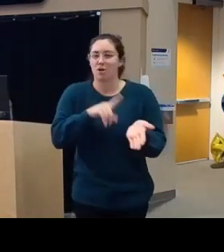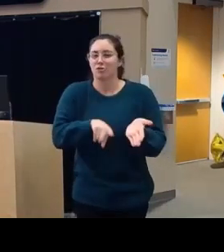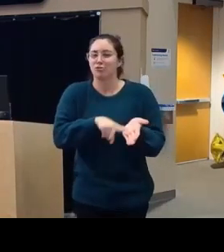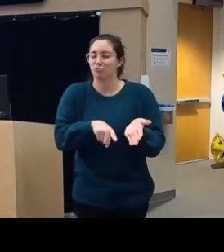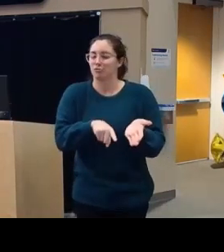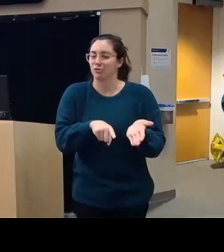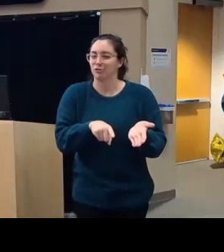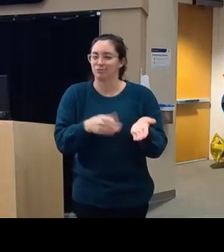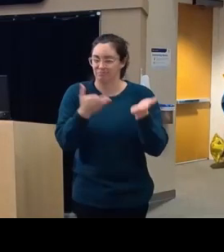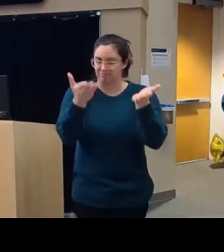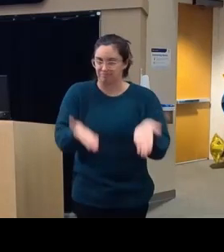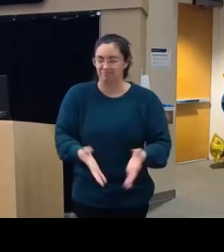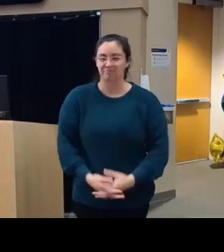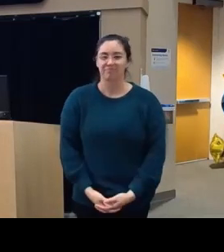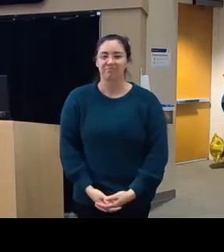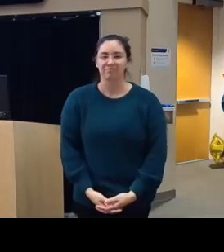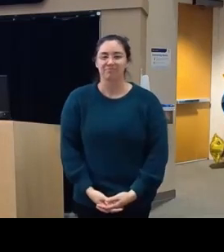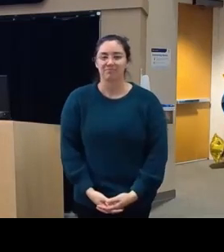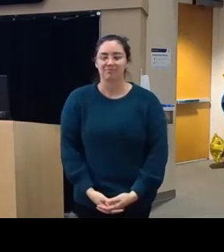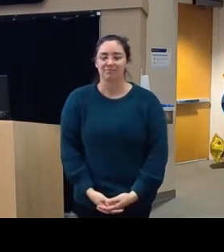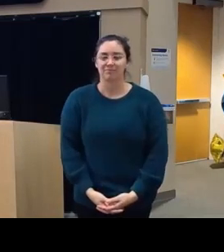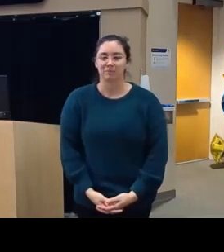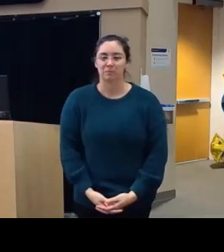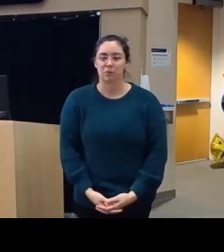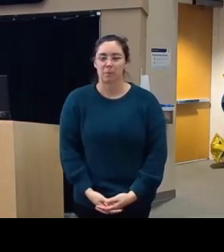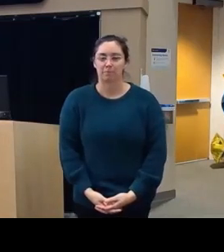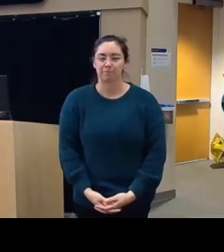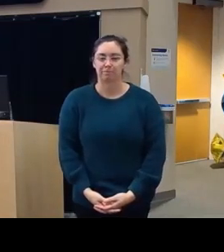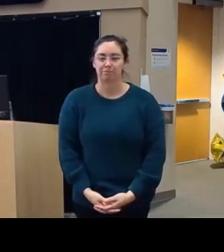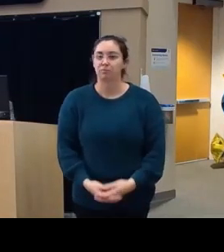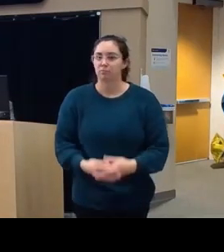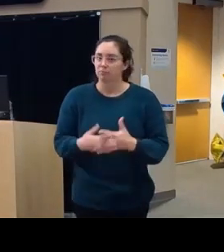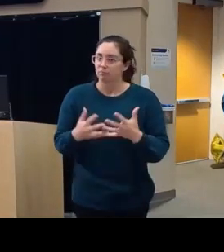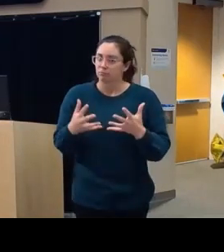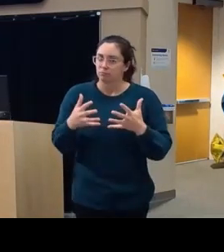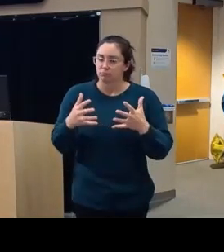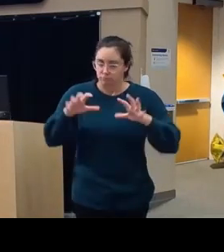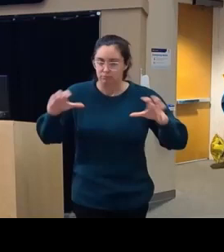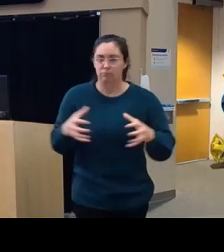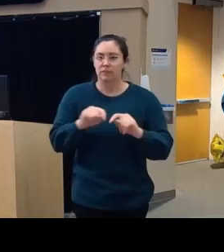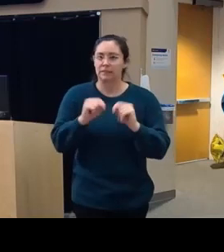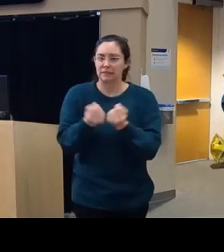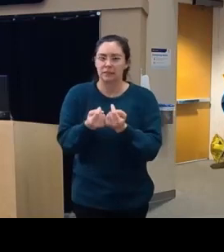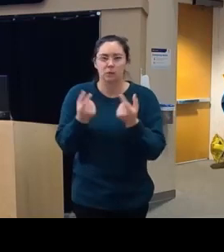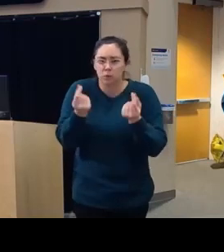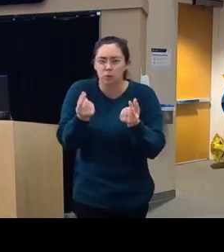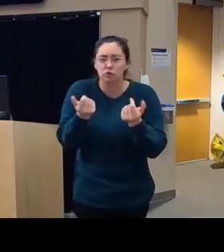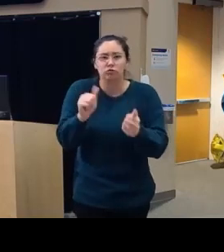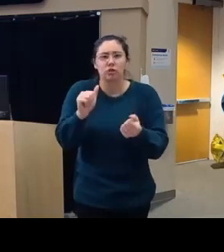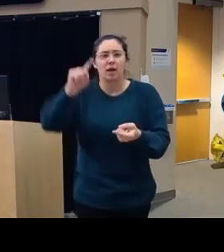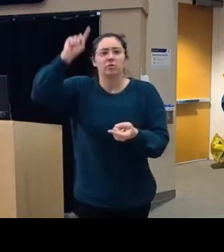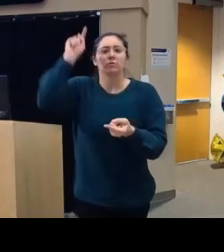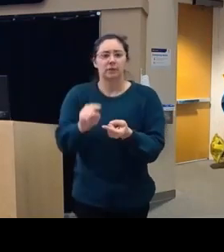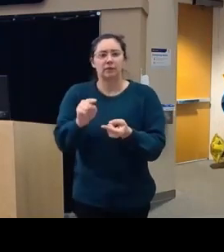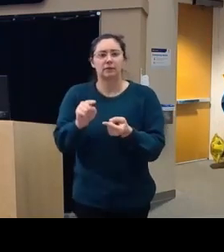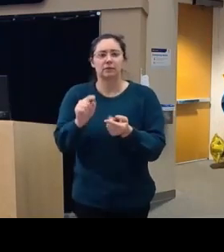work I'm trying to do? I am really trying, and many of us are trying to reduce the marked, profound